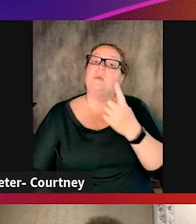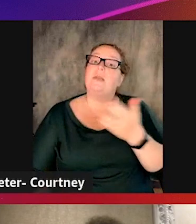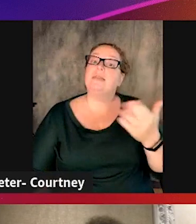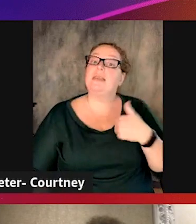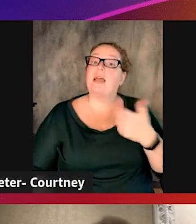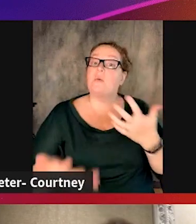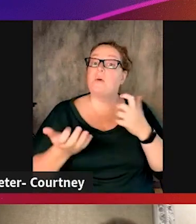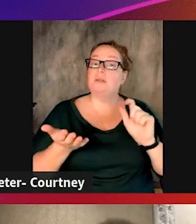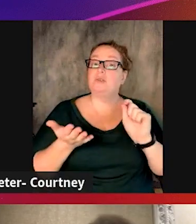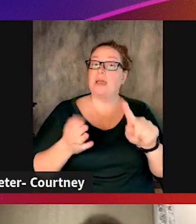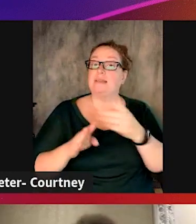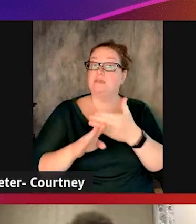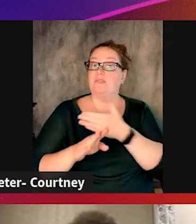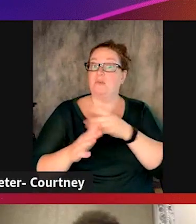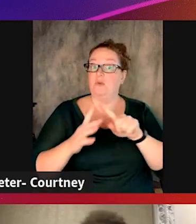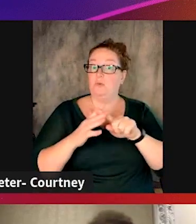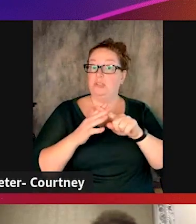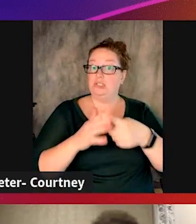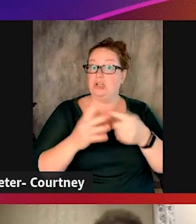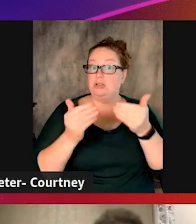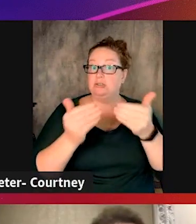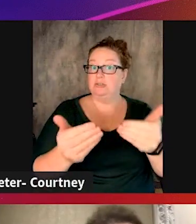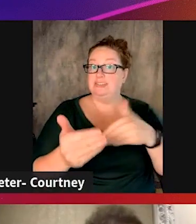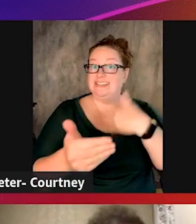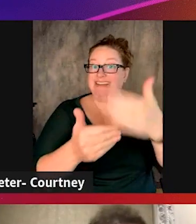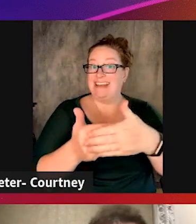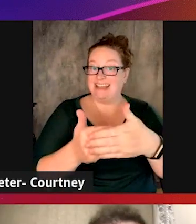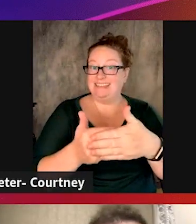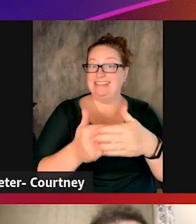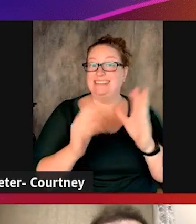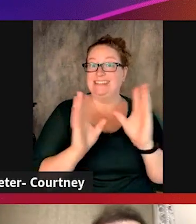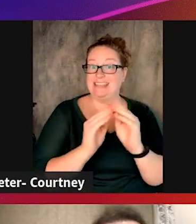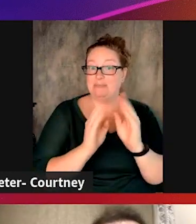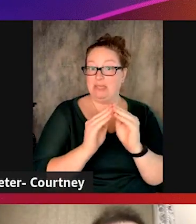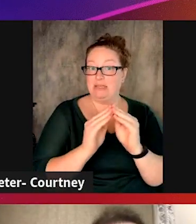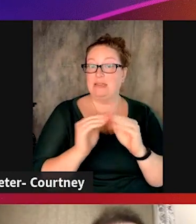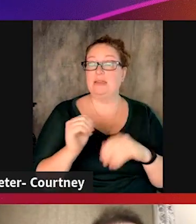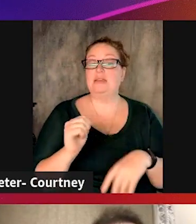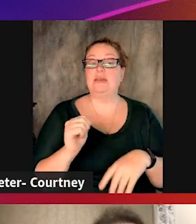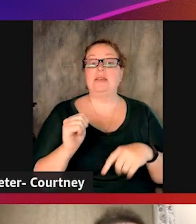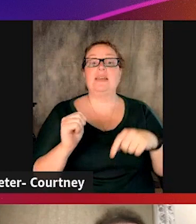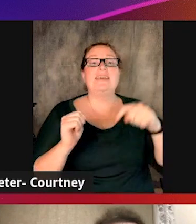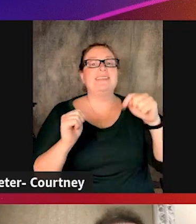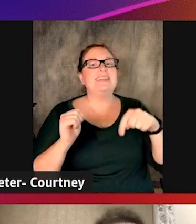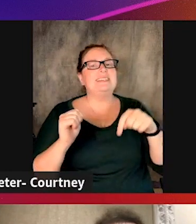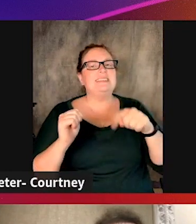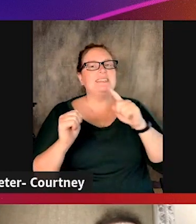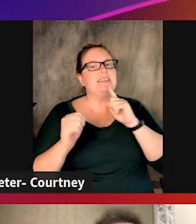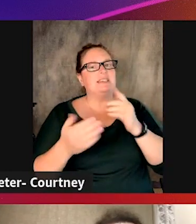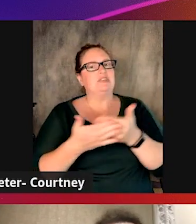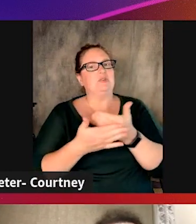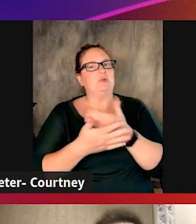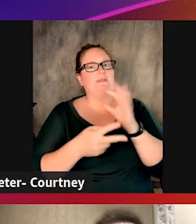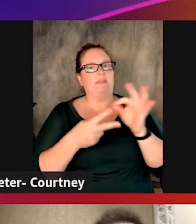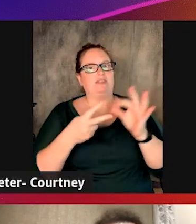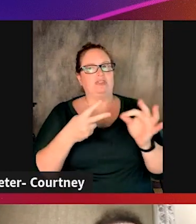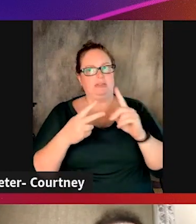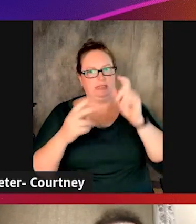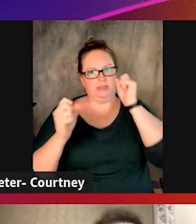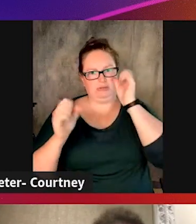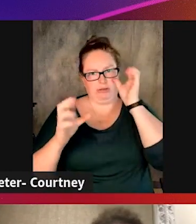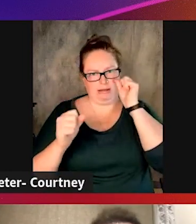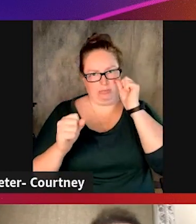before we start moving on to the next segment, this new feature is incredible. Number